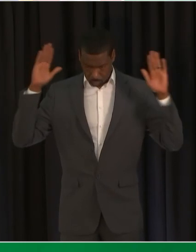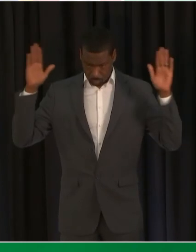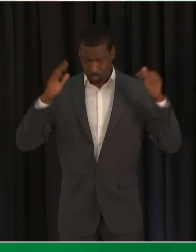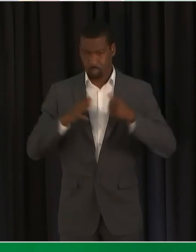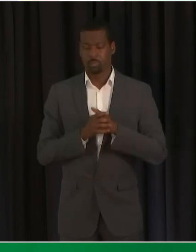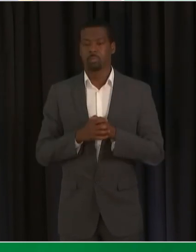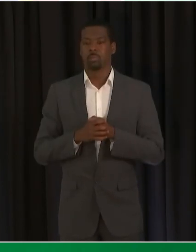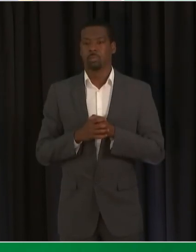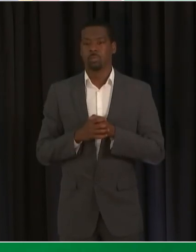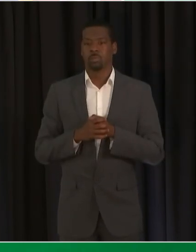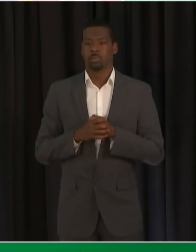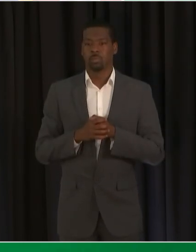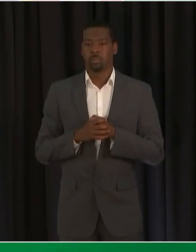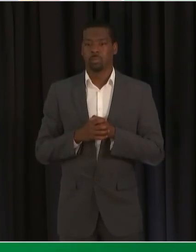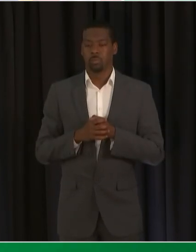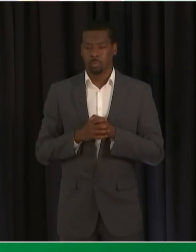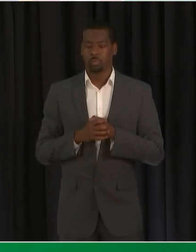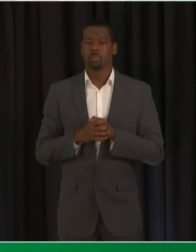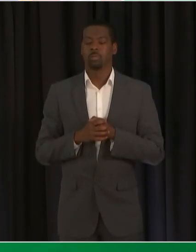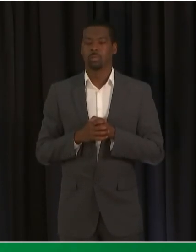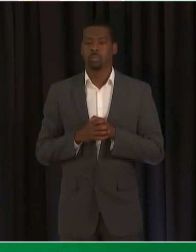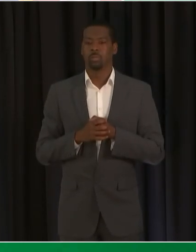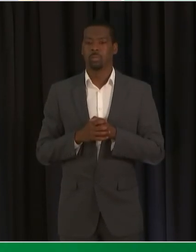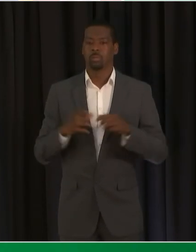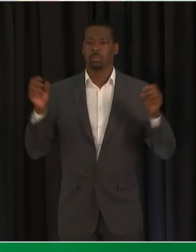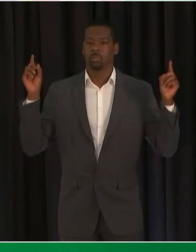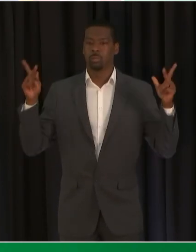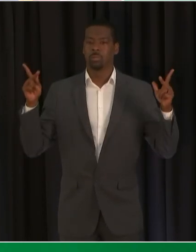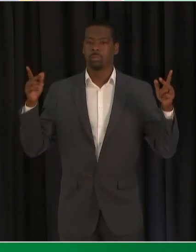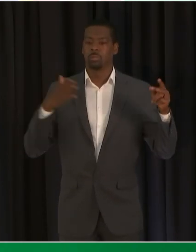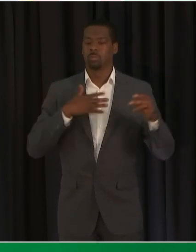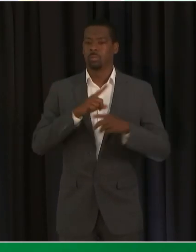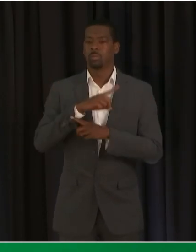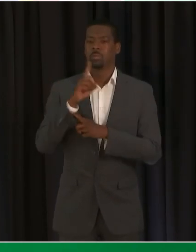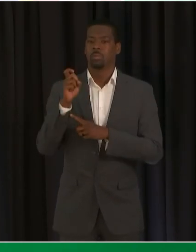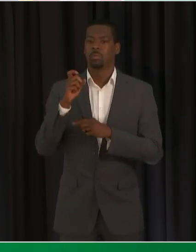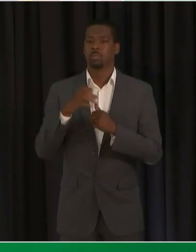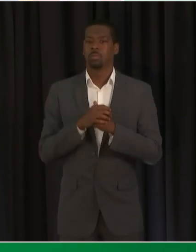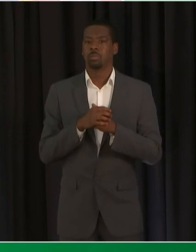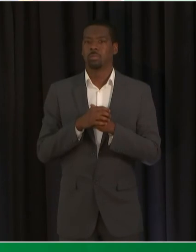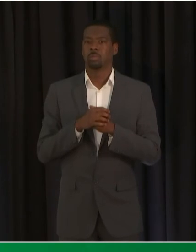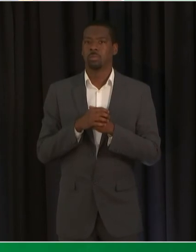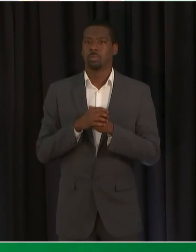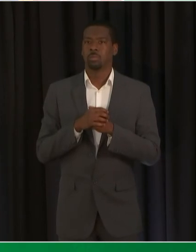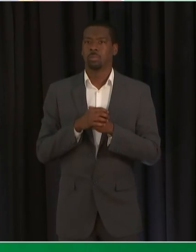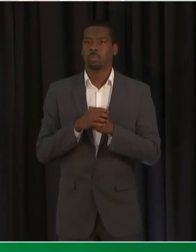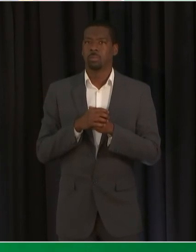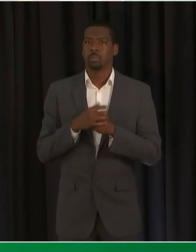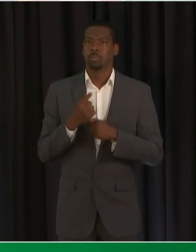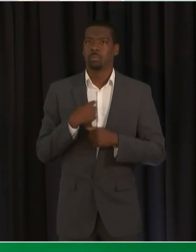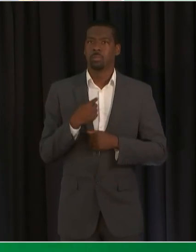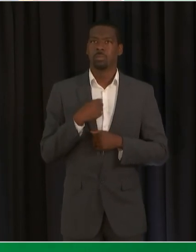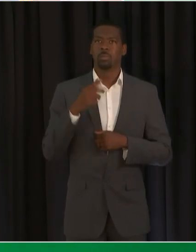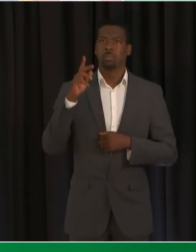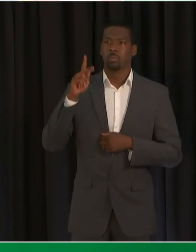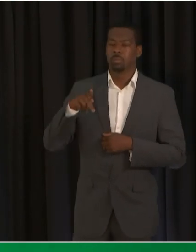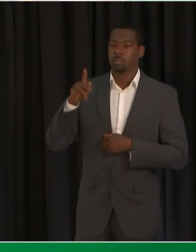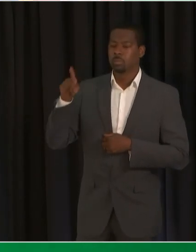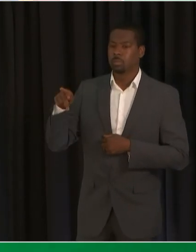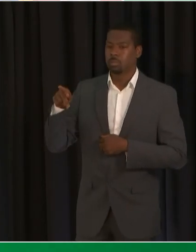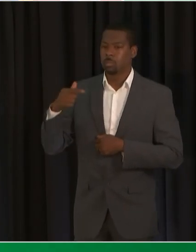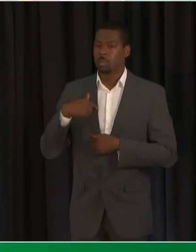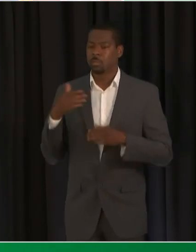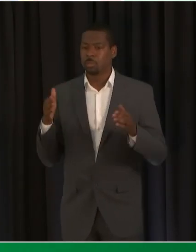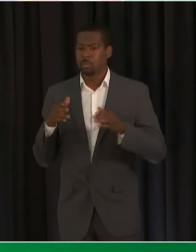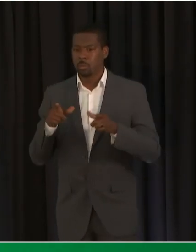Hello? Yes, Sheila, we can hear you. Yes, may I ask? Okay. My question is, in regard to PPP, I have